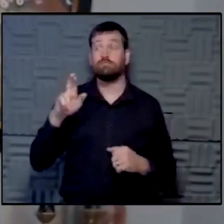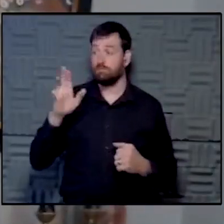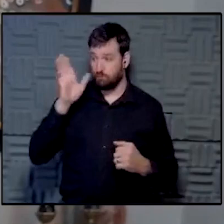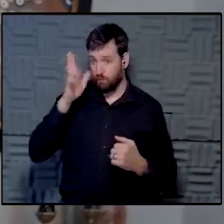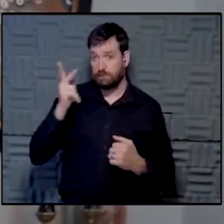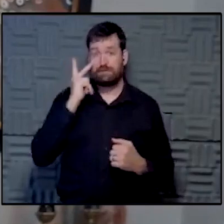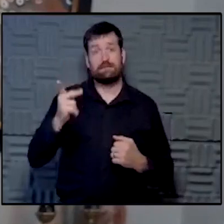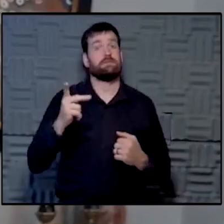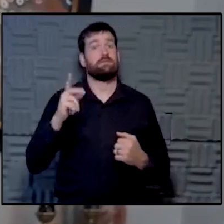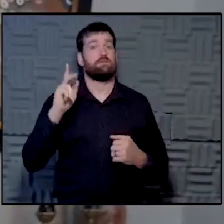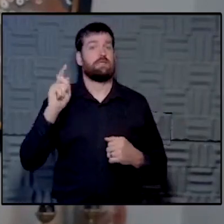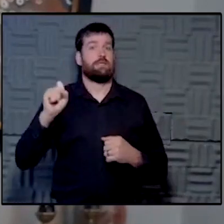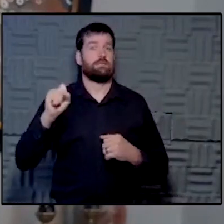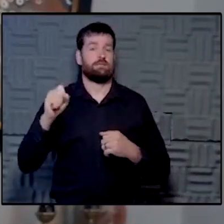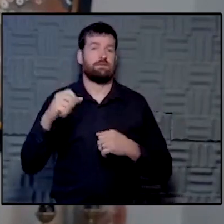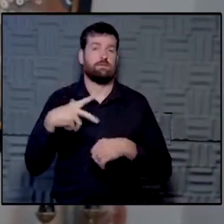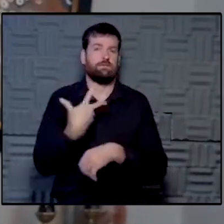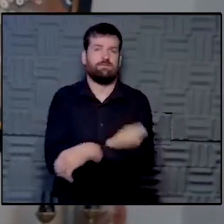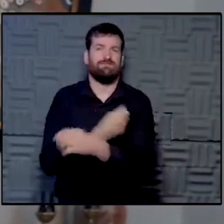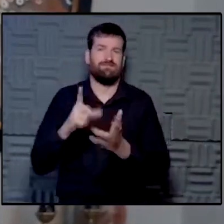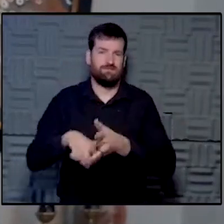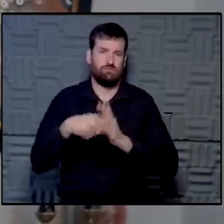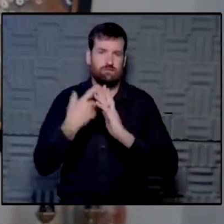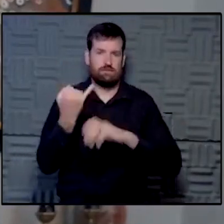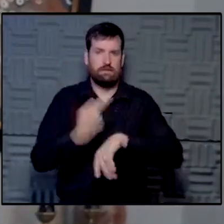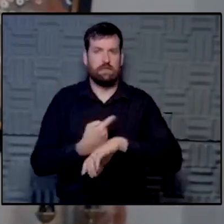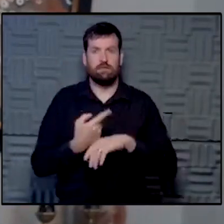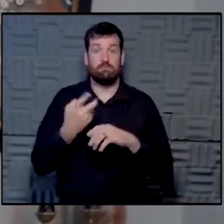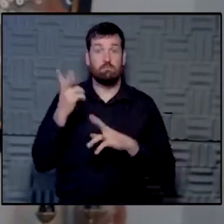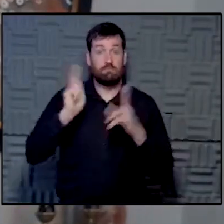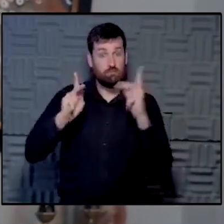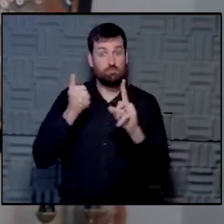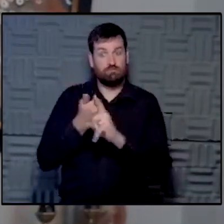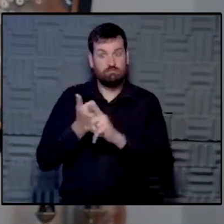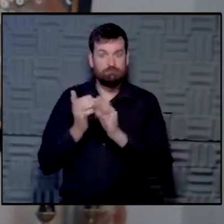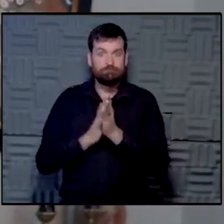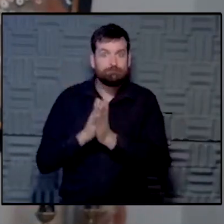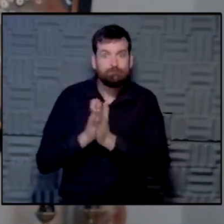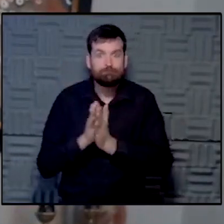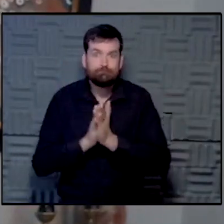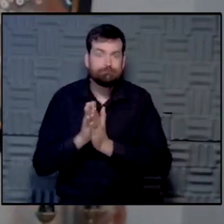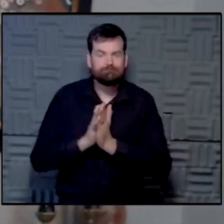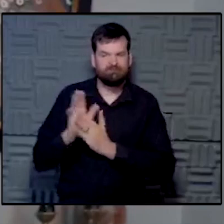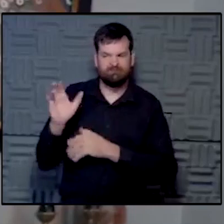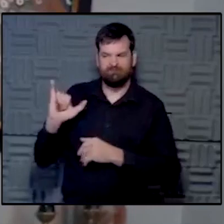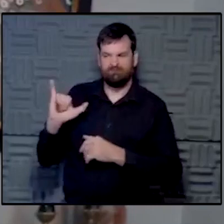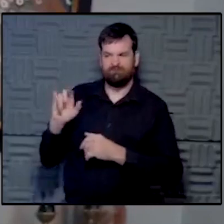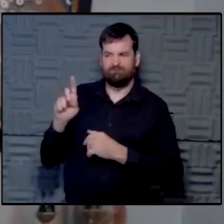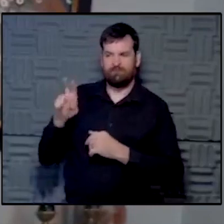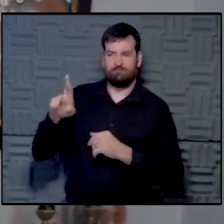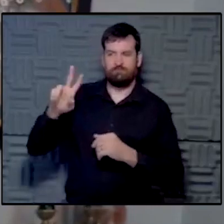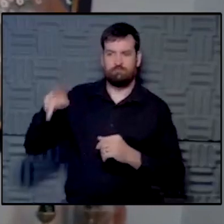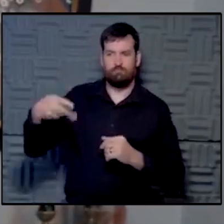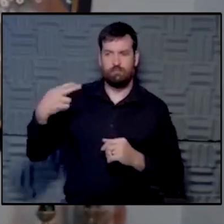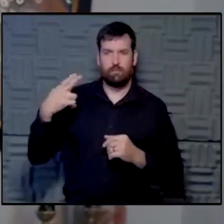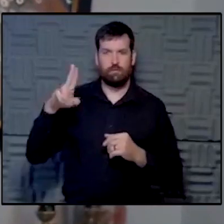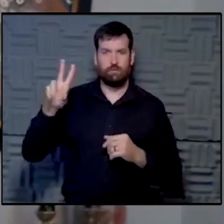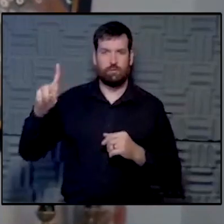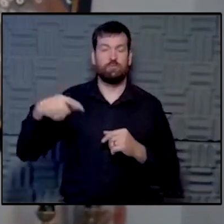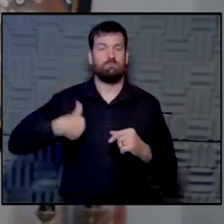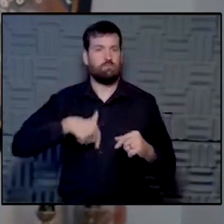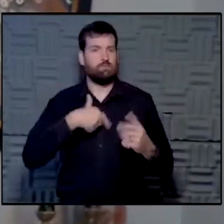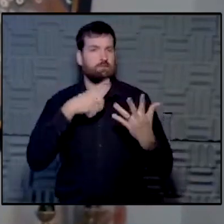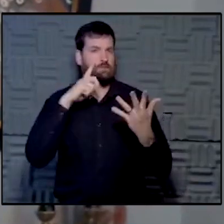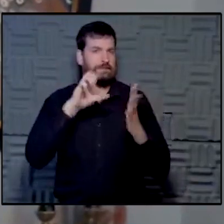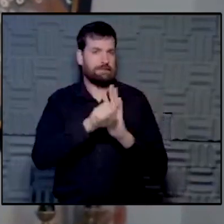in Kansas vaccination starting today. People were chomping at the bit, much as Dr. Pahud said. We did, as a state, held off until we